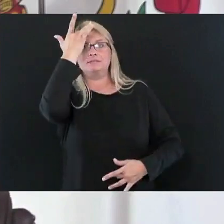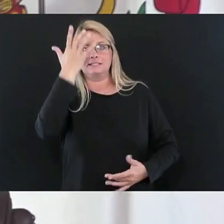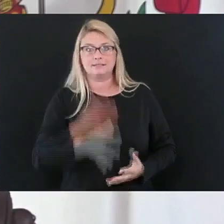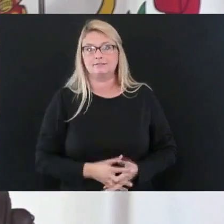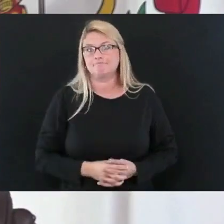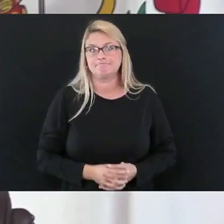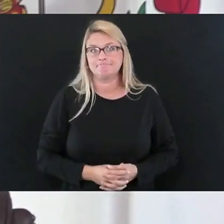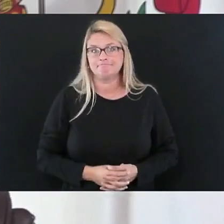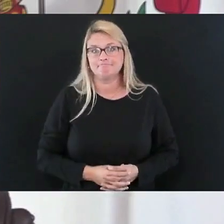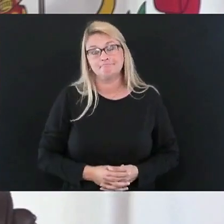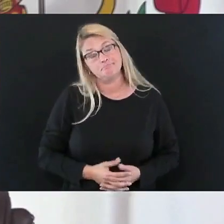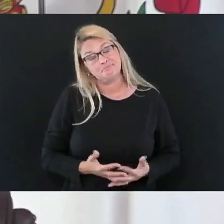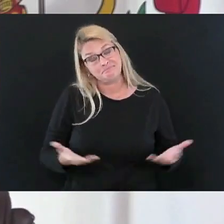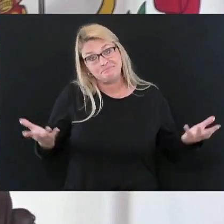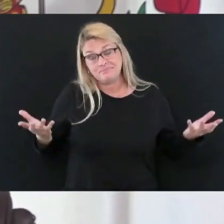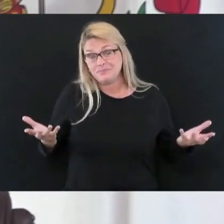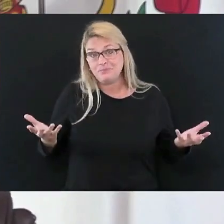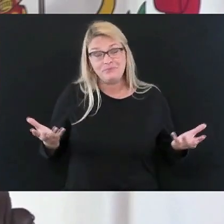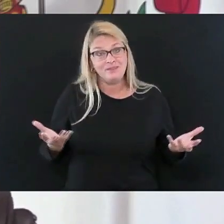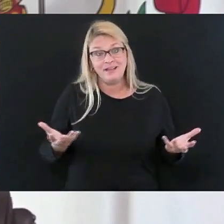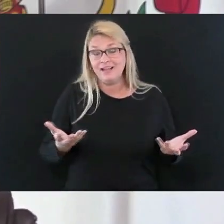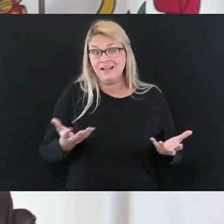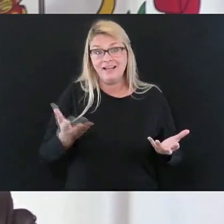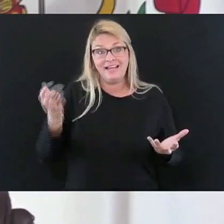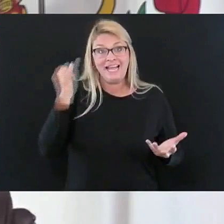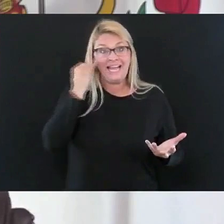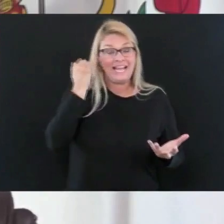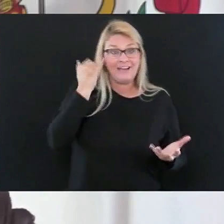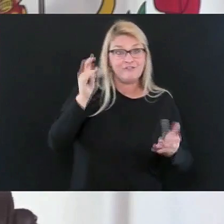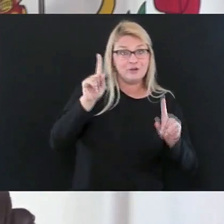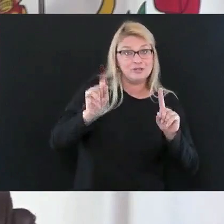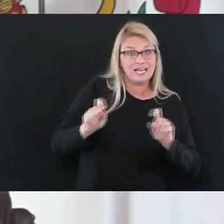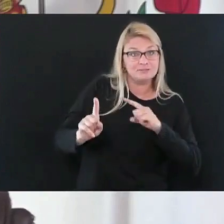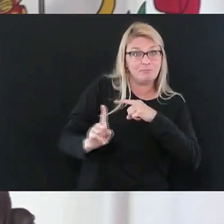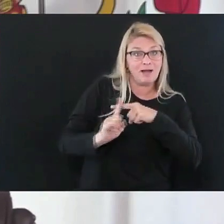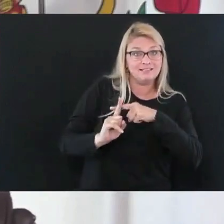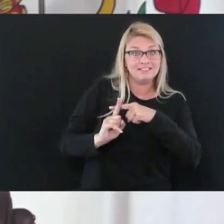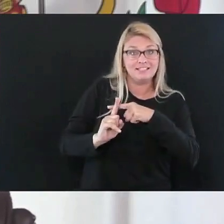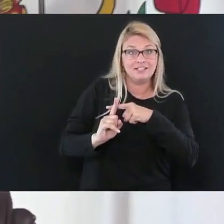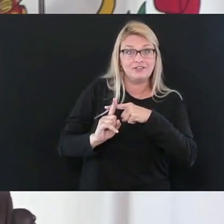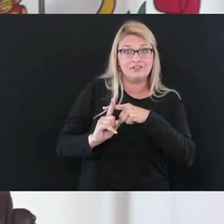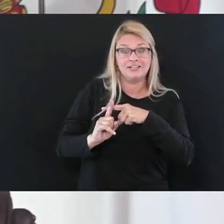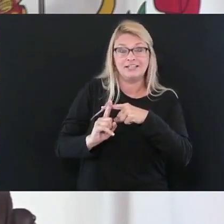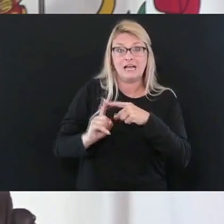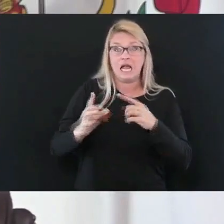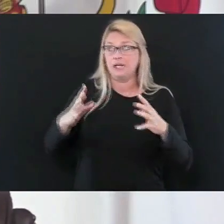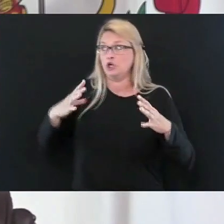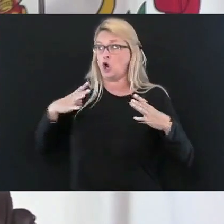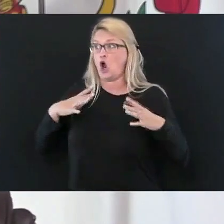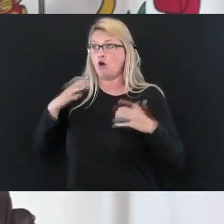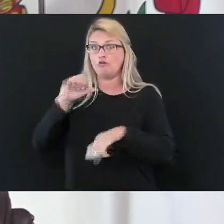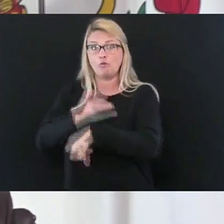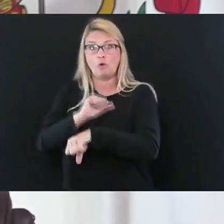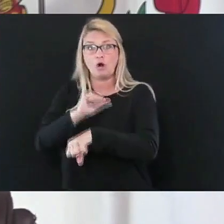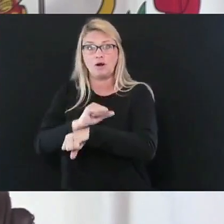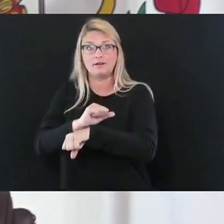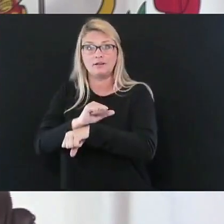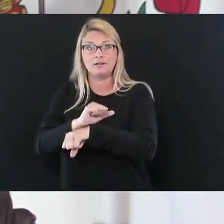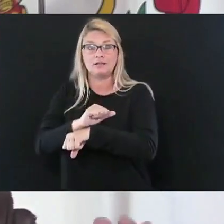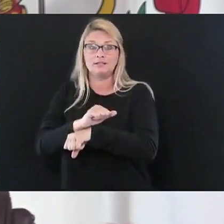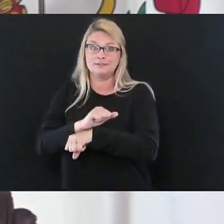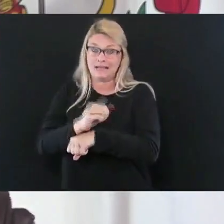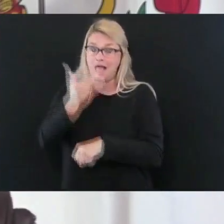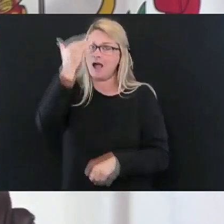I can't, and you know, if you're test positive and you're off for work for a little while and everything,